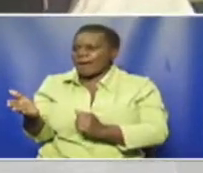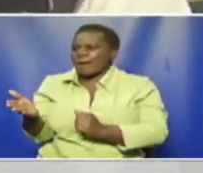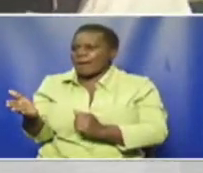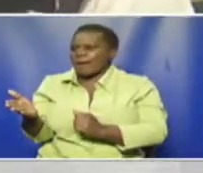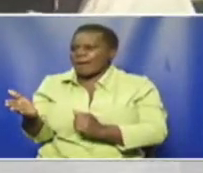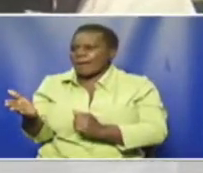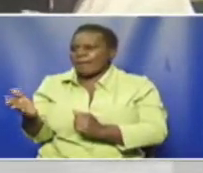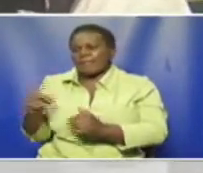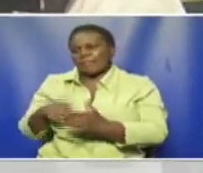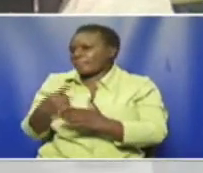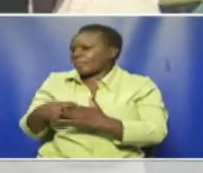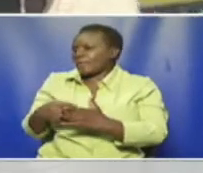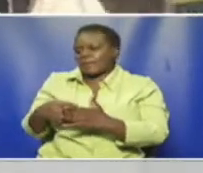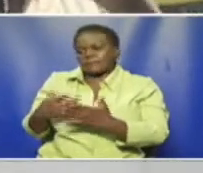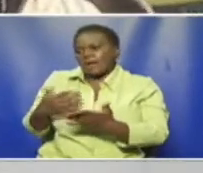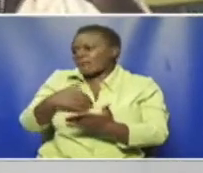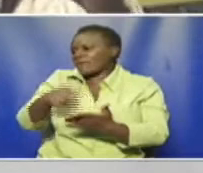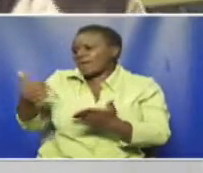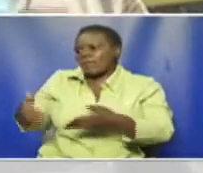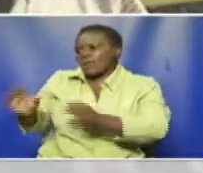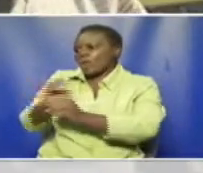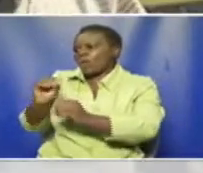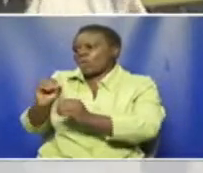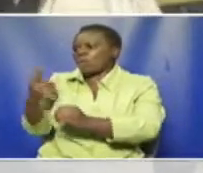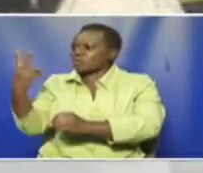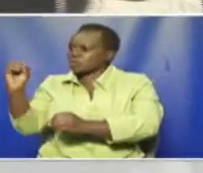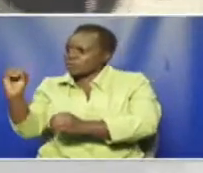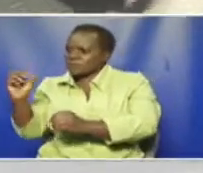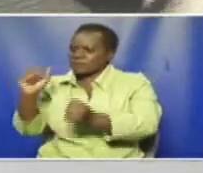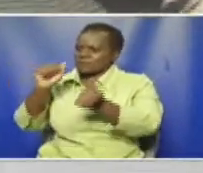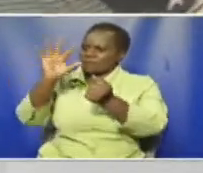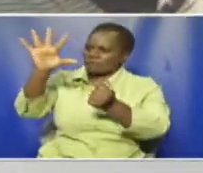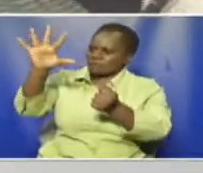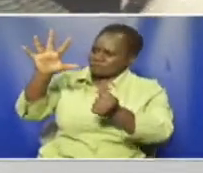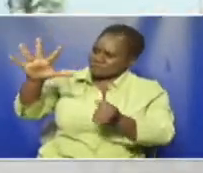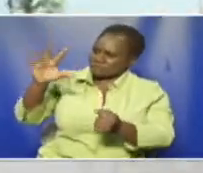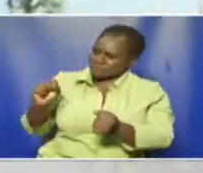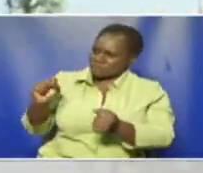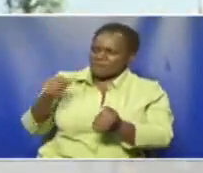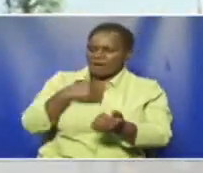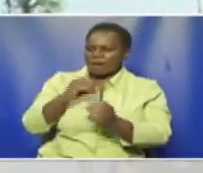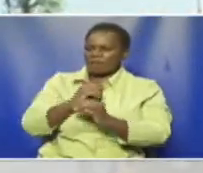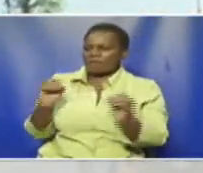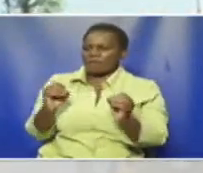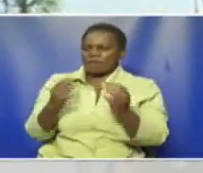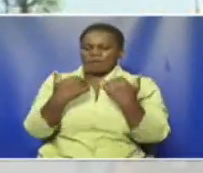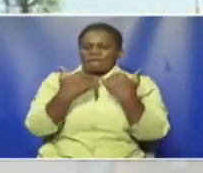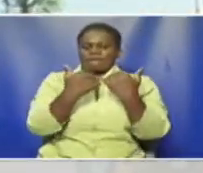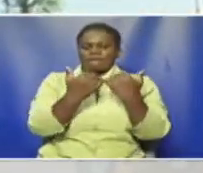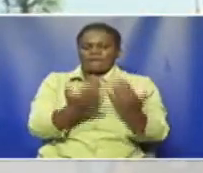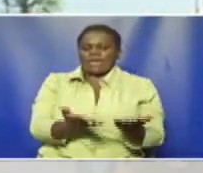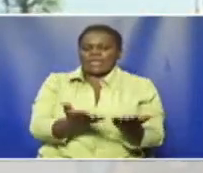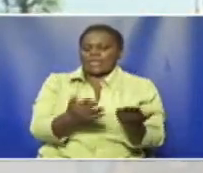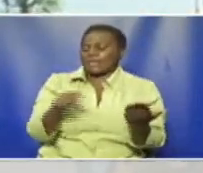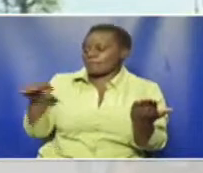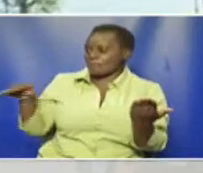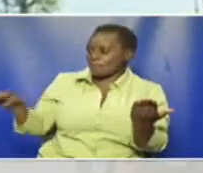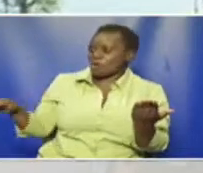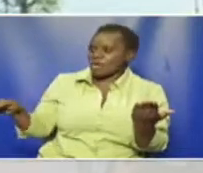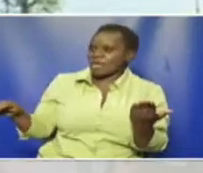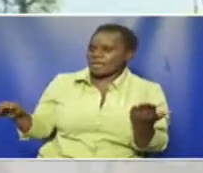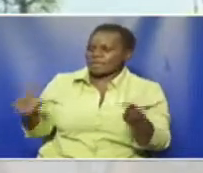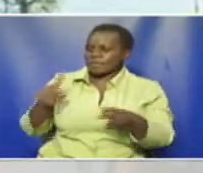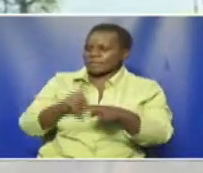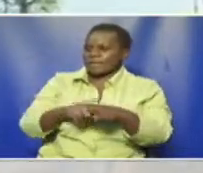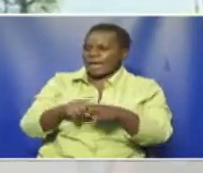getini. Sasa inabidi hakuna others ile 20 ama 50 ana. Hii ferry hata asubuhi ile